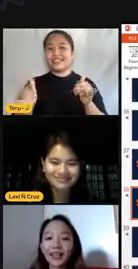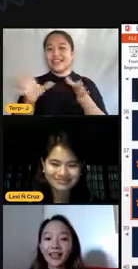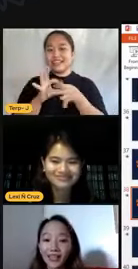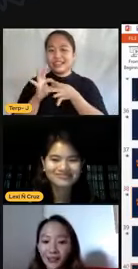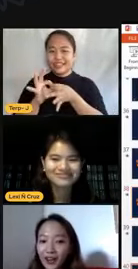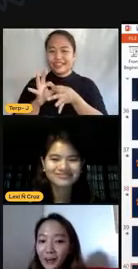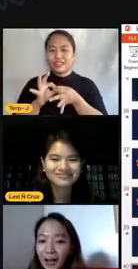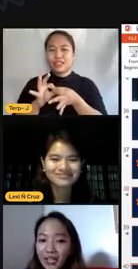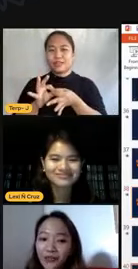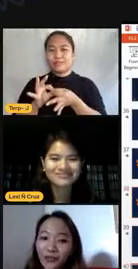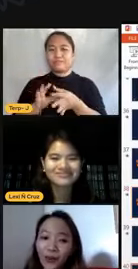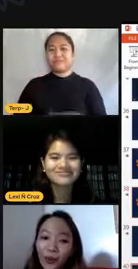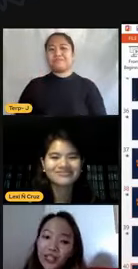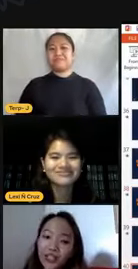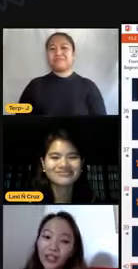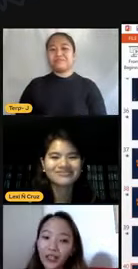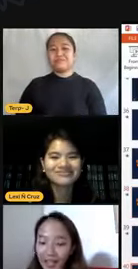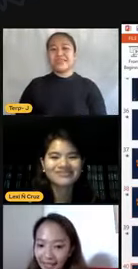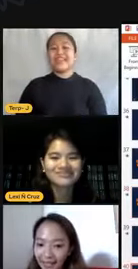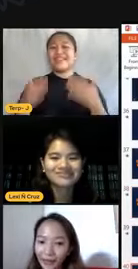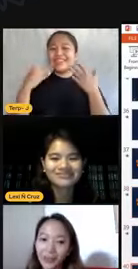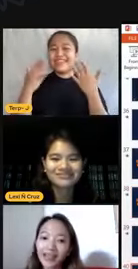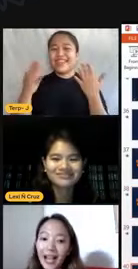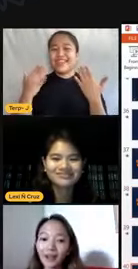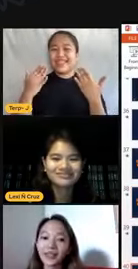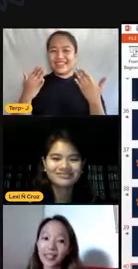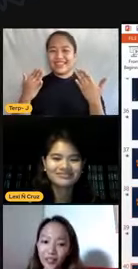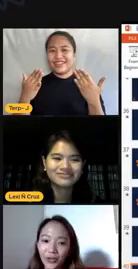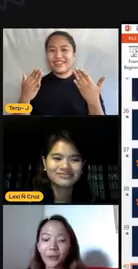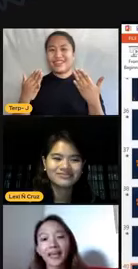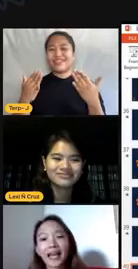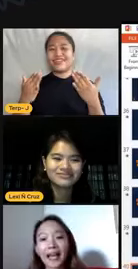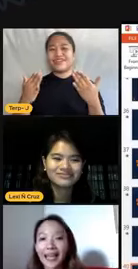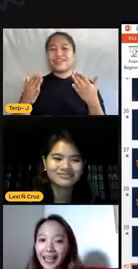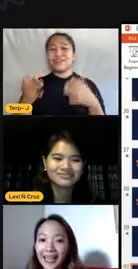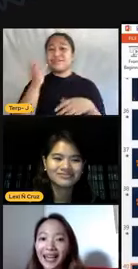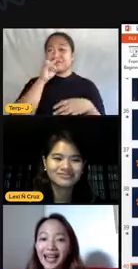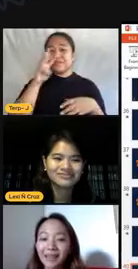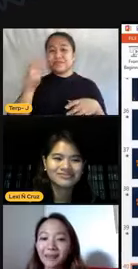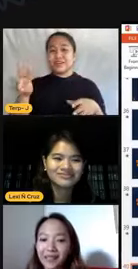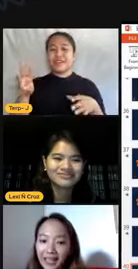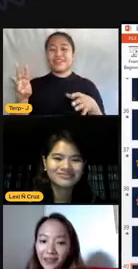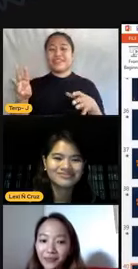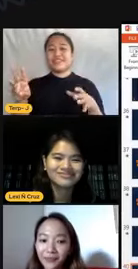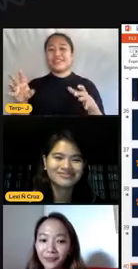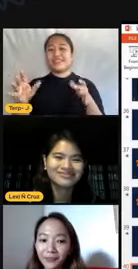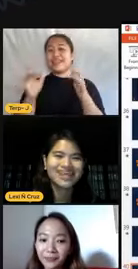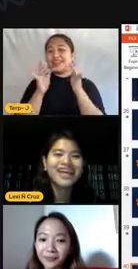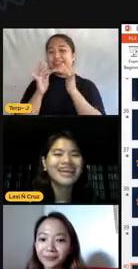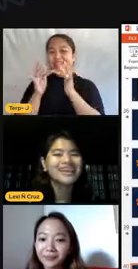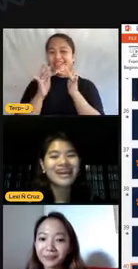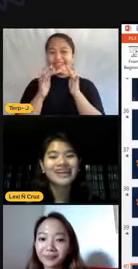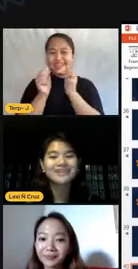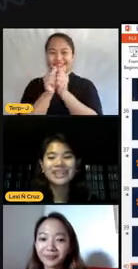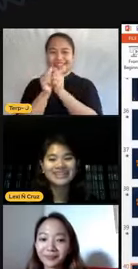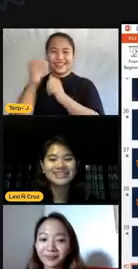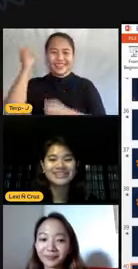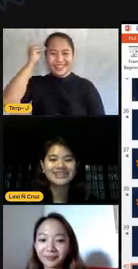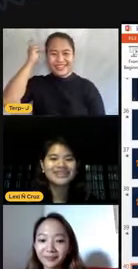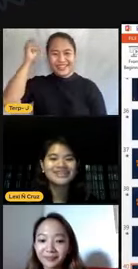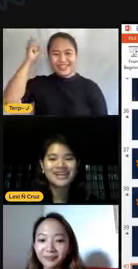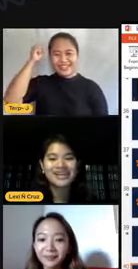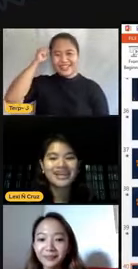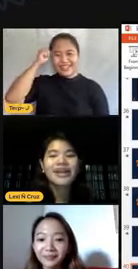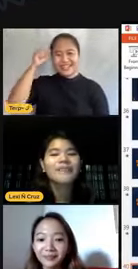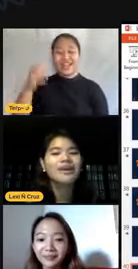So thank you very much for watching Connected with Down Syndrome. Again, I am Steph. And I am